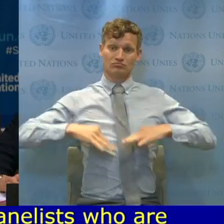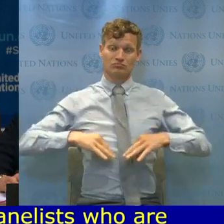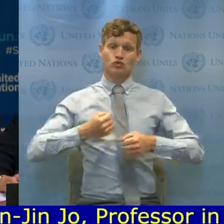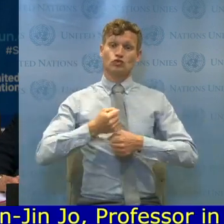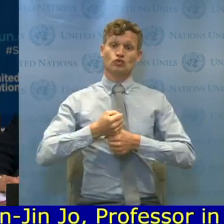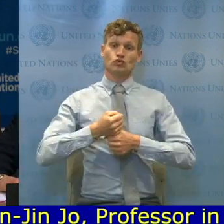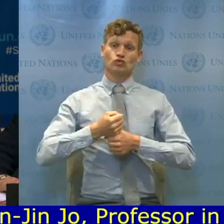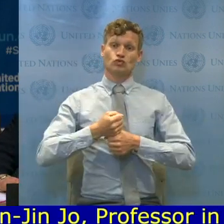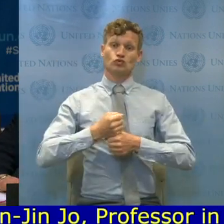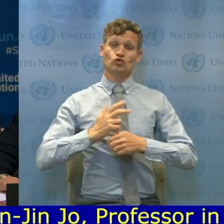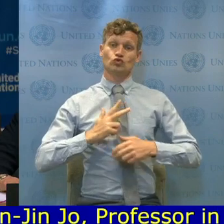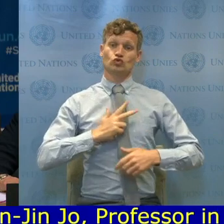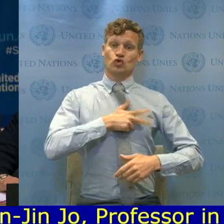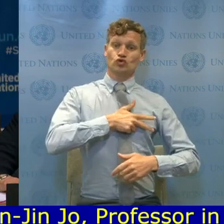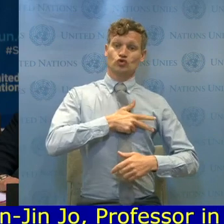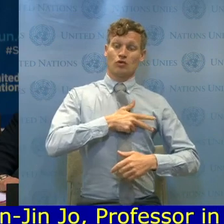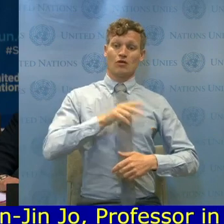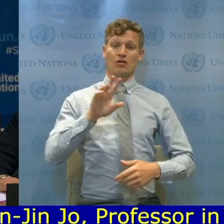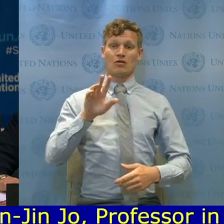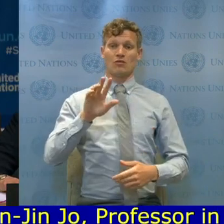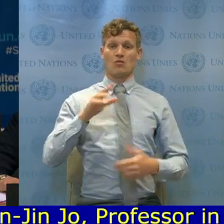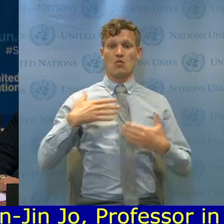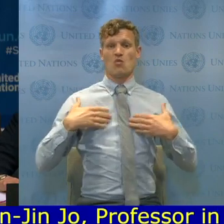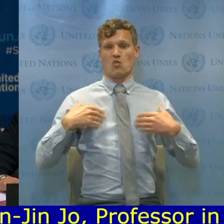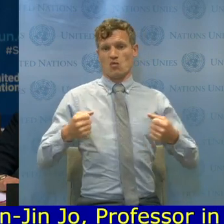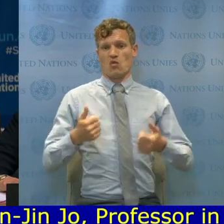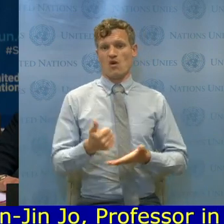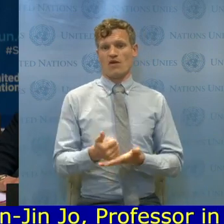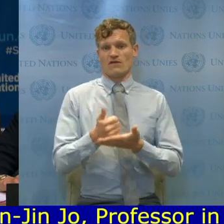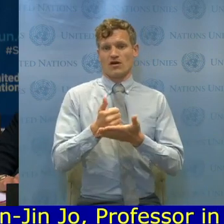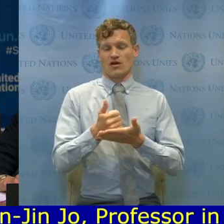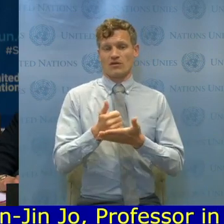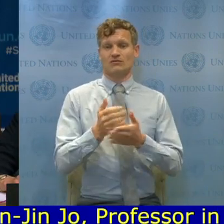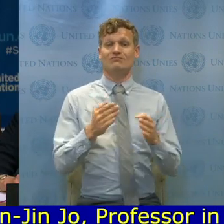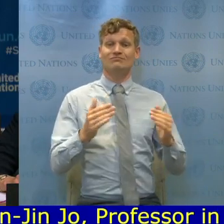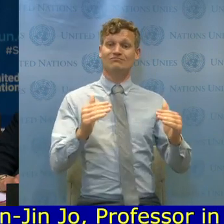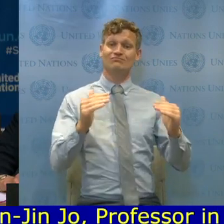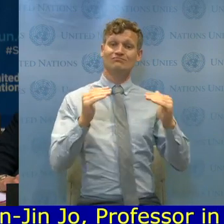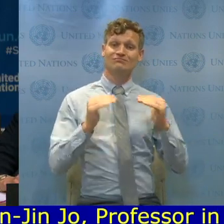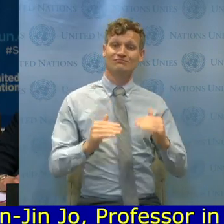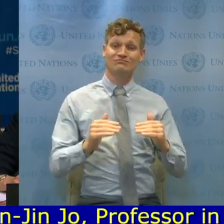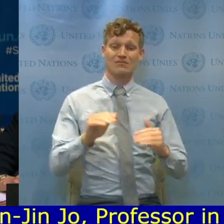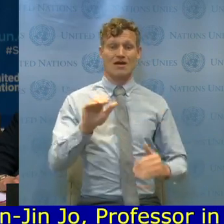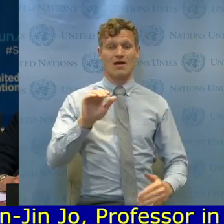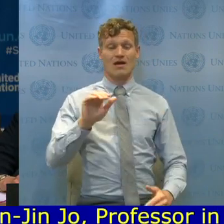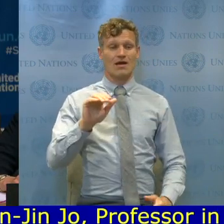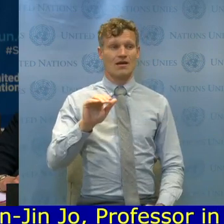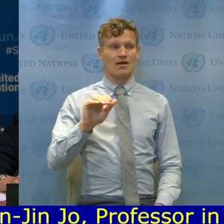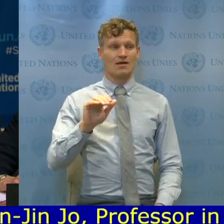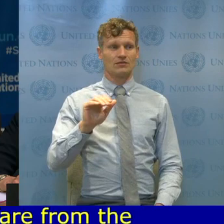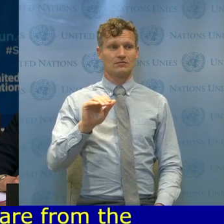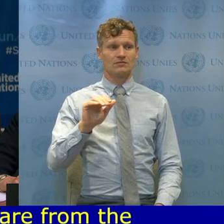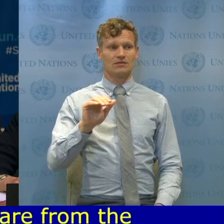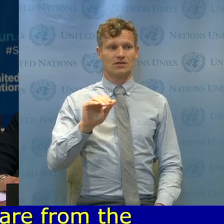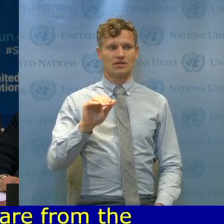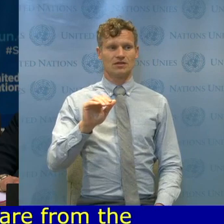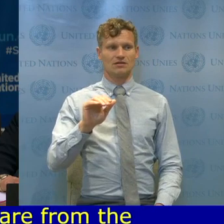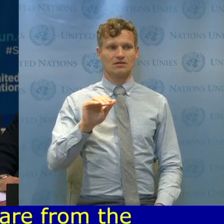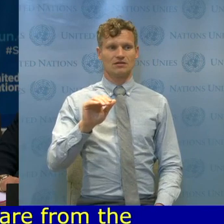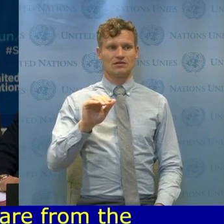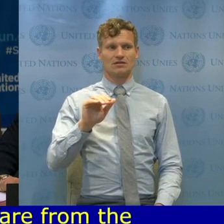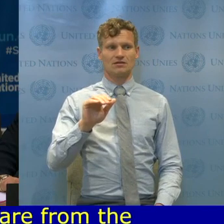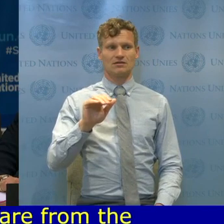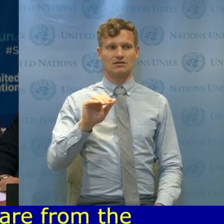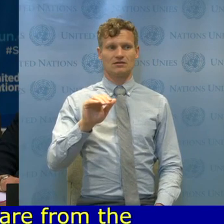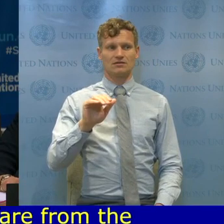Mr. Anthony Dutin, public health leader, World Health Organization, Pan American Health